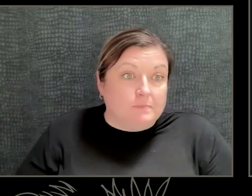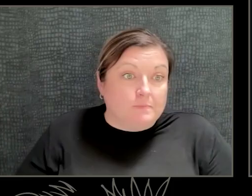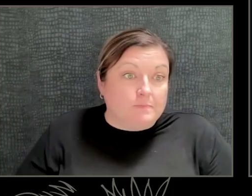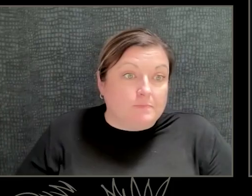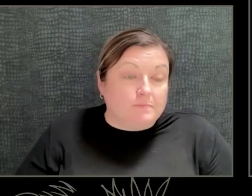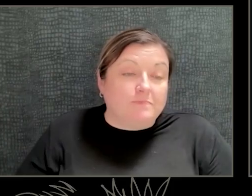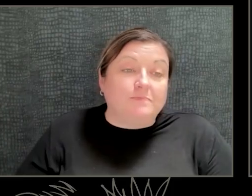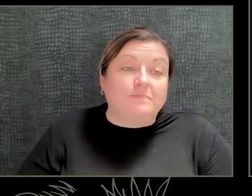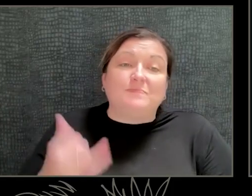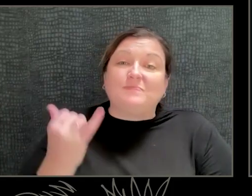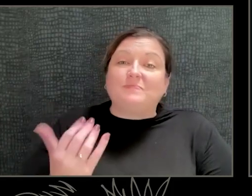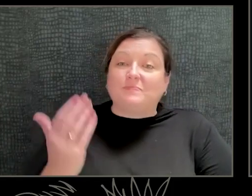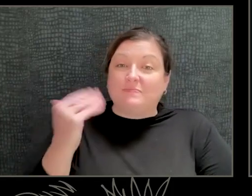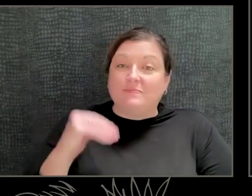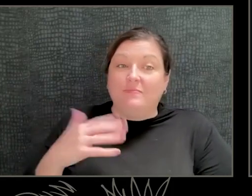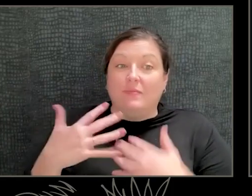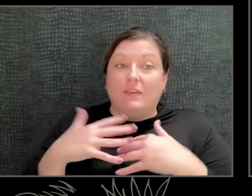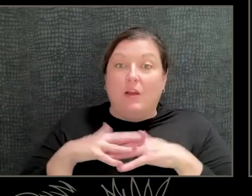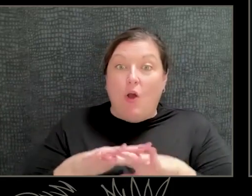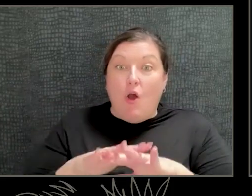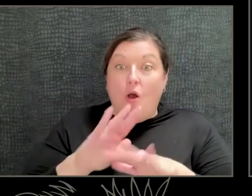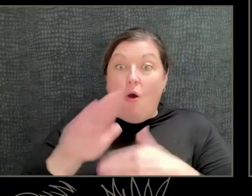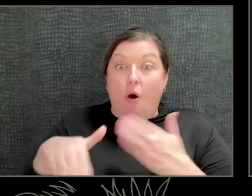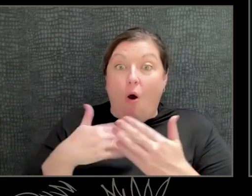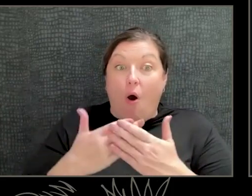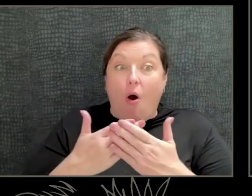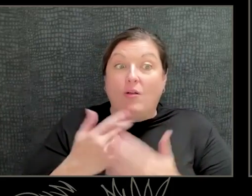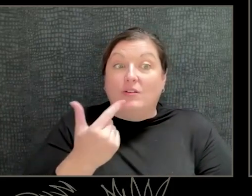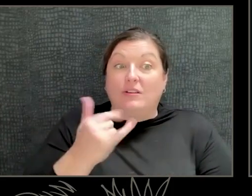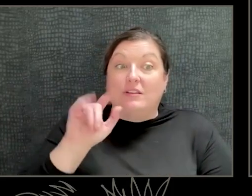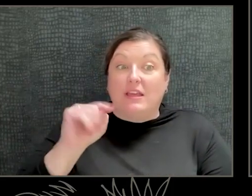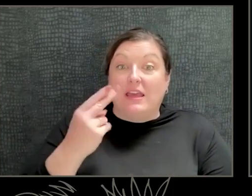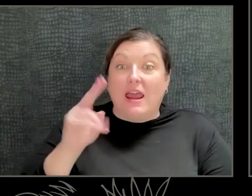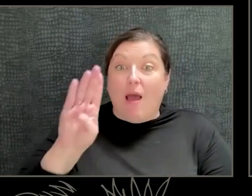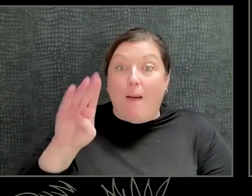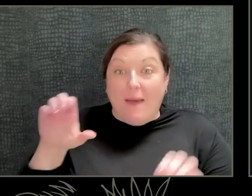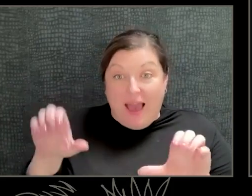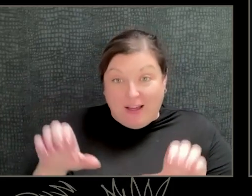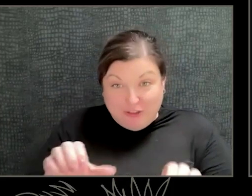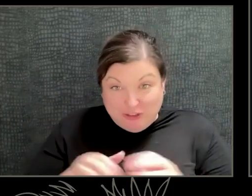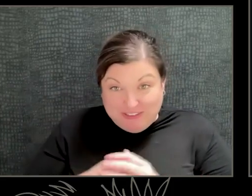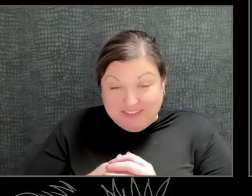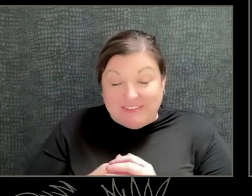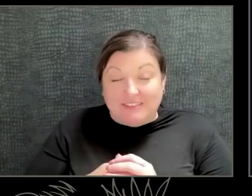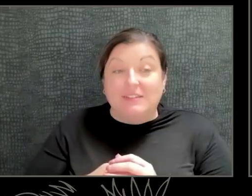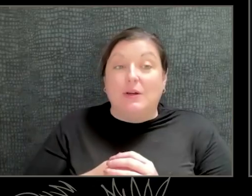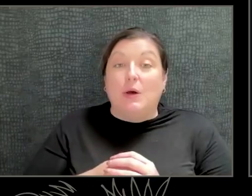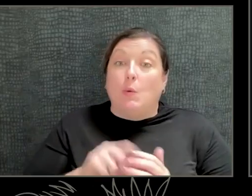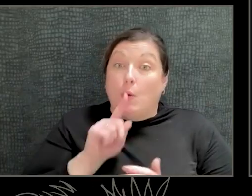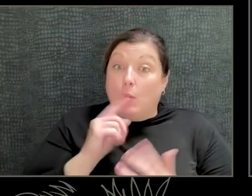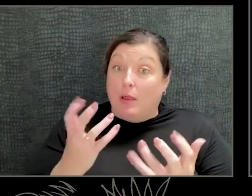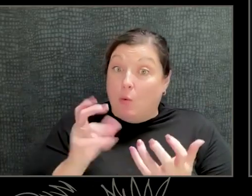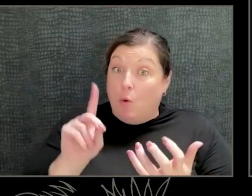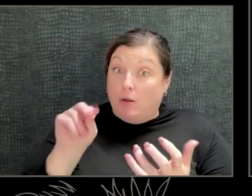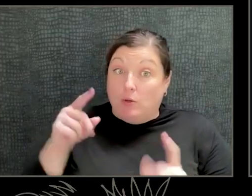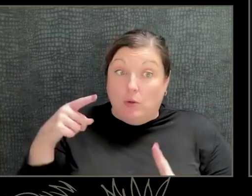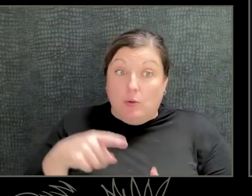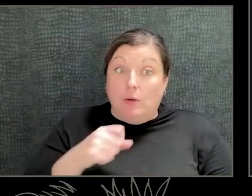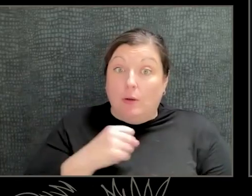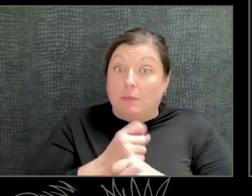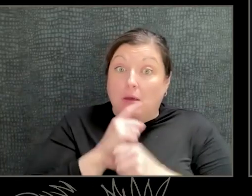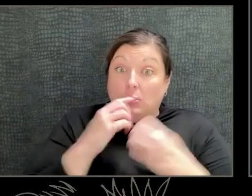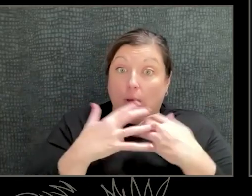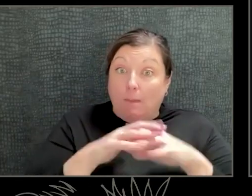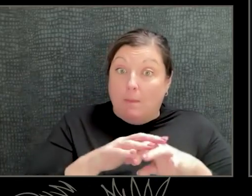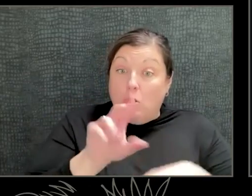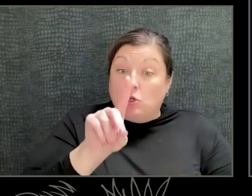But now let's talk about integrating all of this into GitHub Actions, because what we really want to do is make sure that people aren't merging in code that